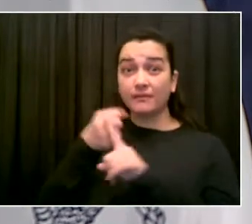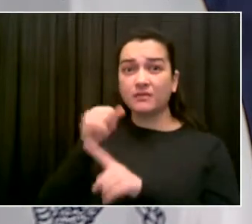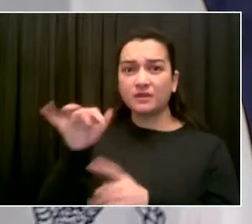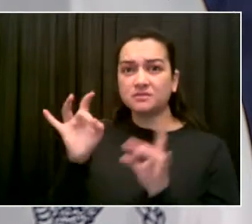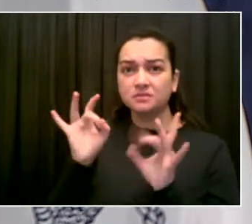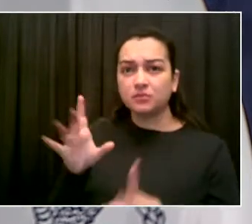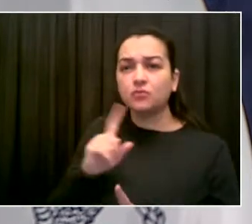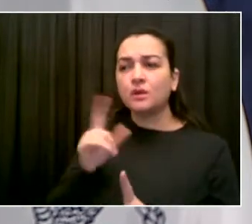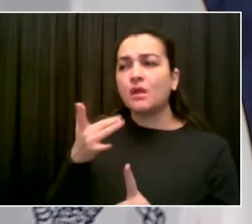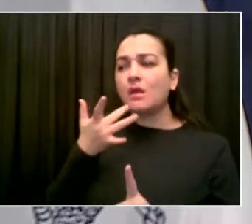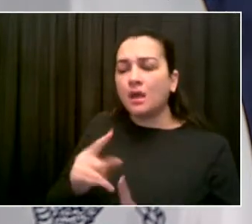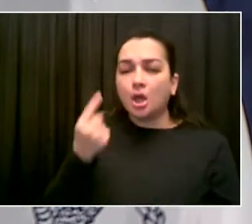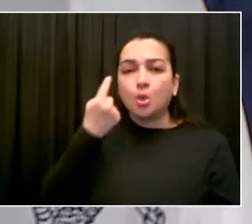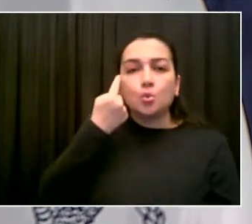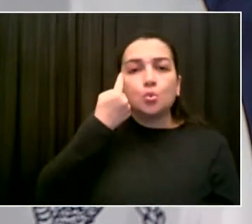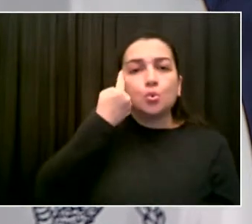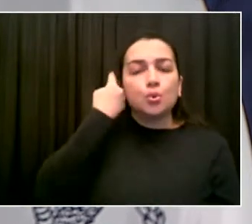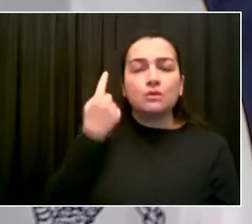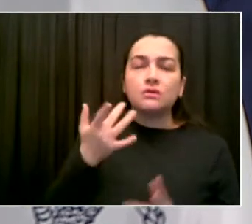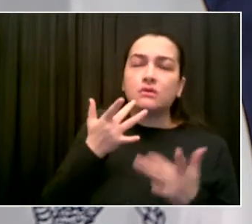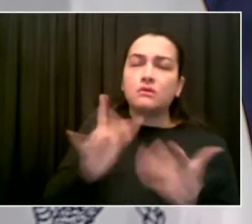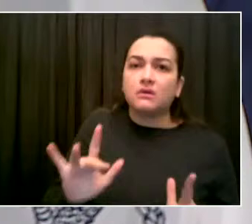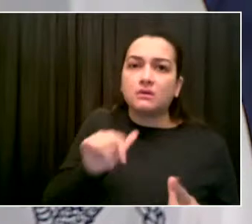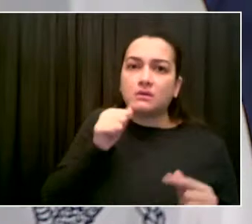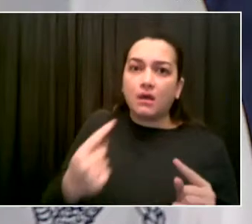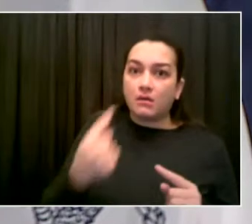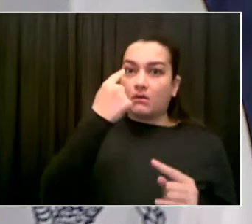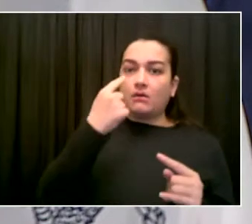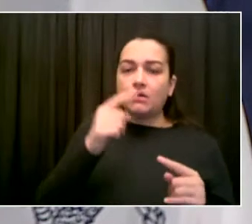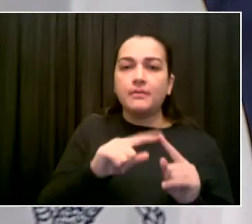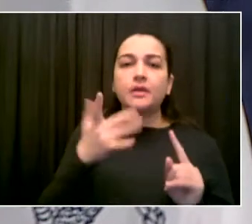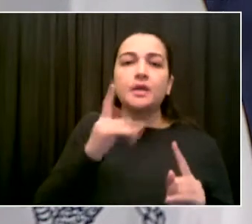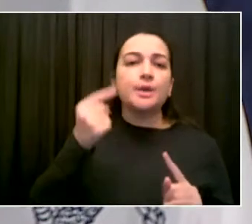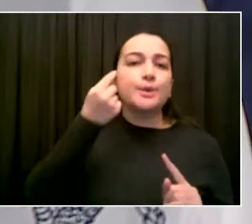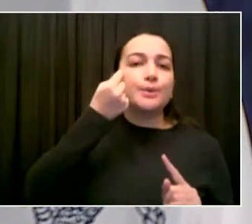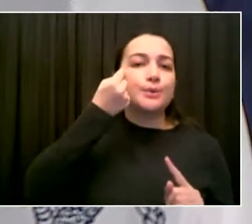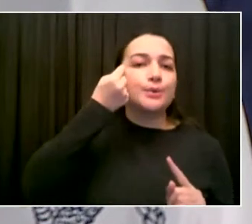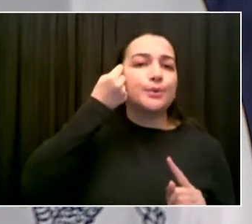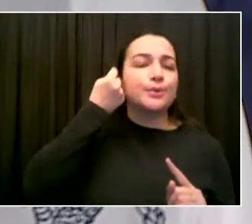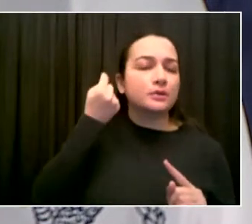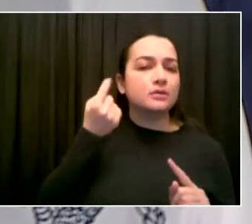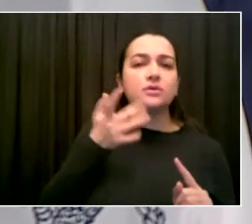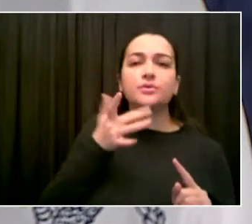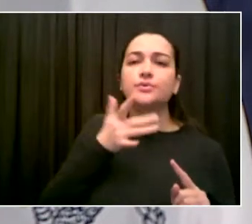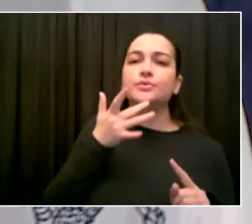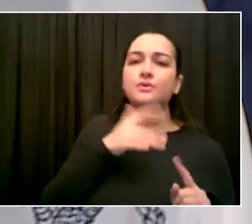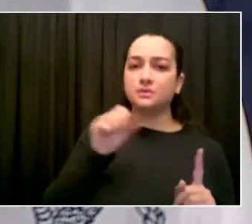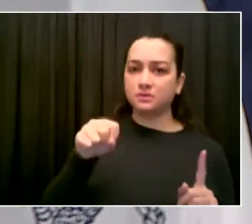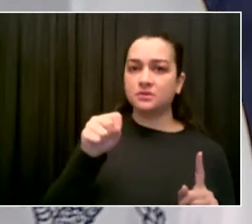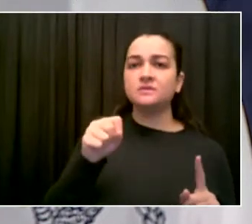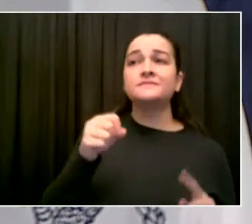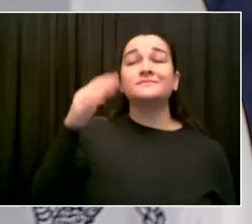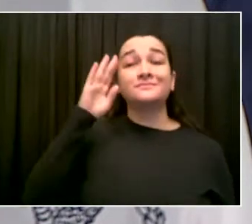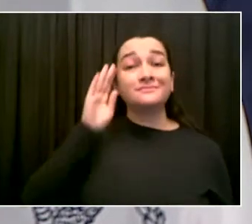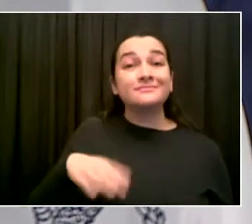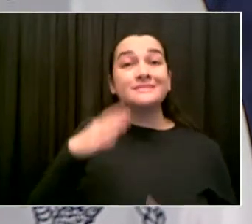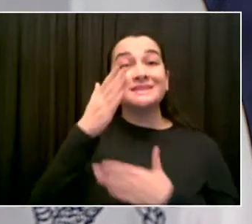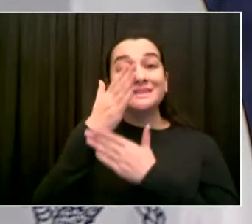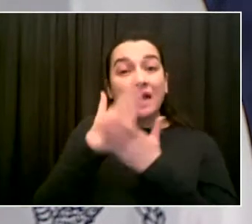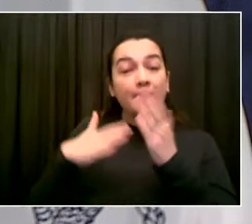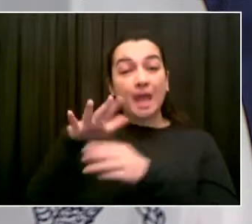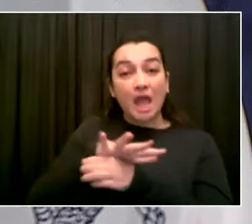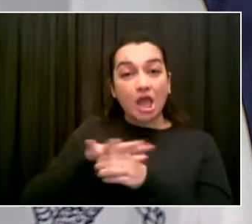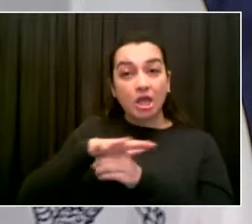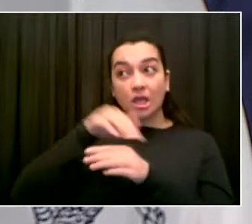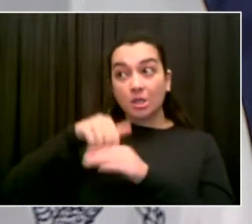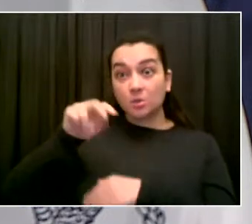there are places where there's too much violence, and we are going to deal with it. We have to, and there's clearly a lot